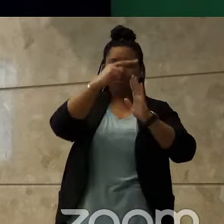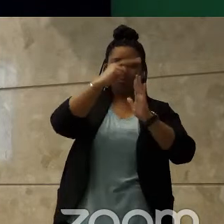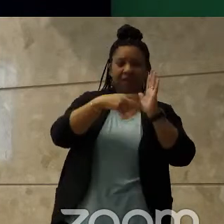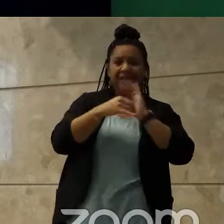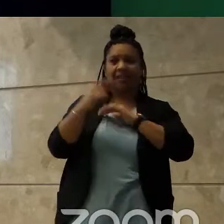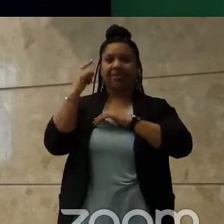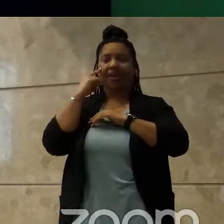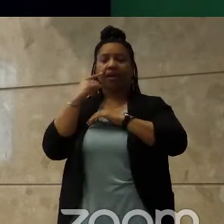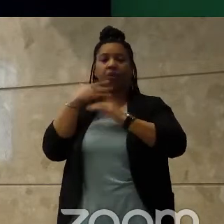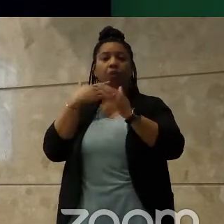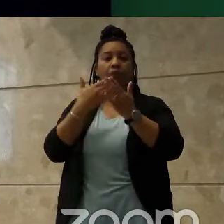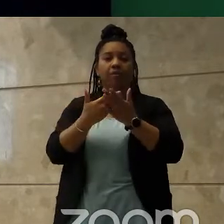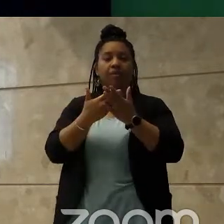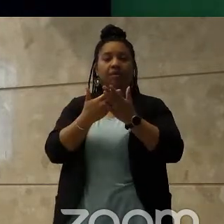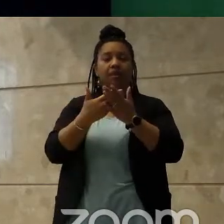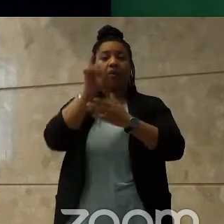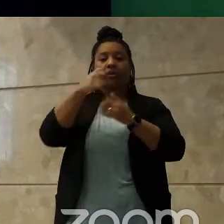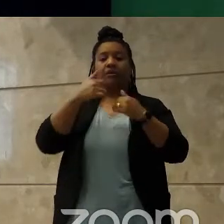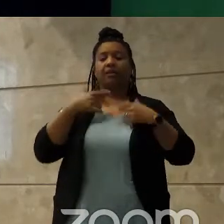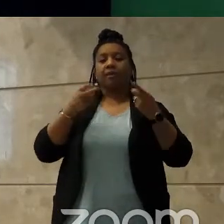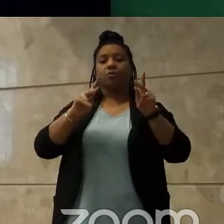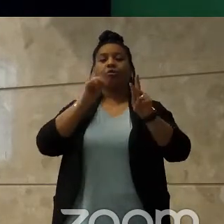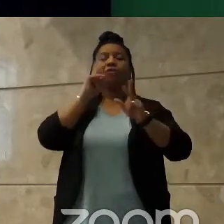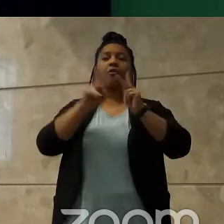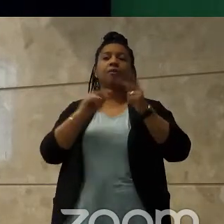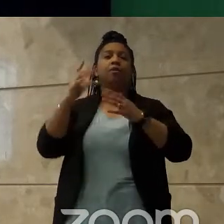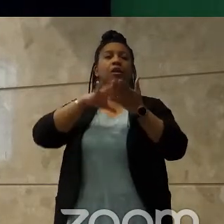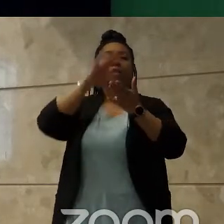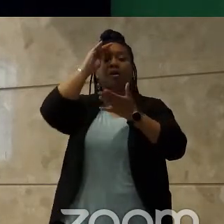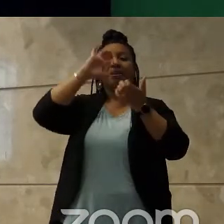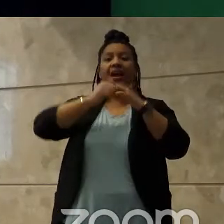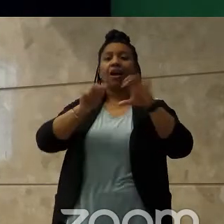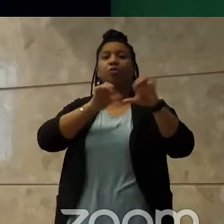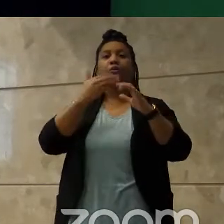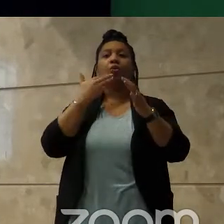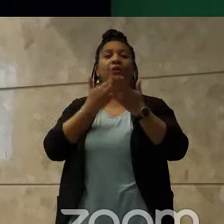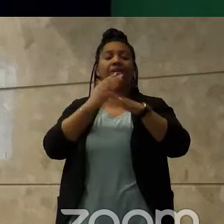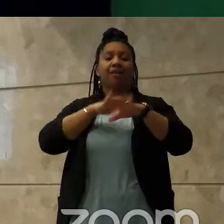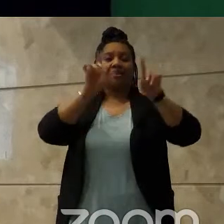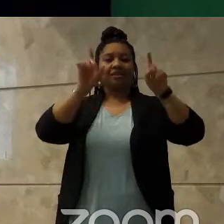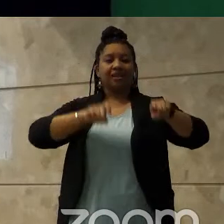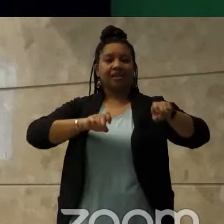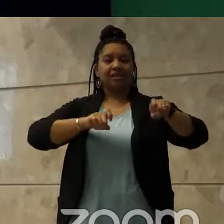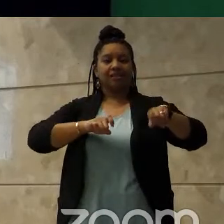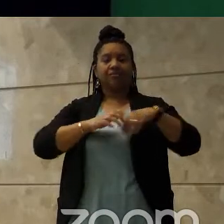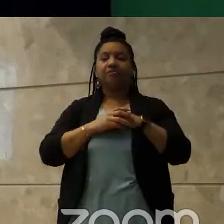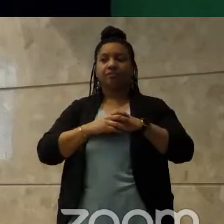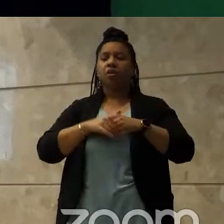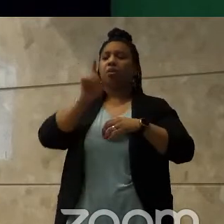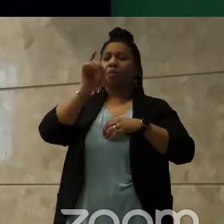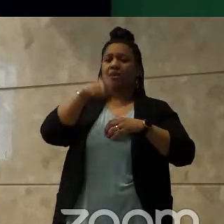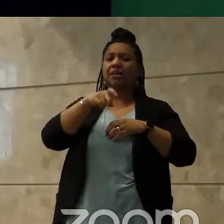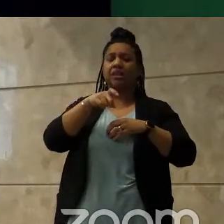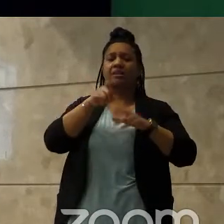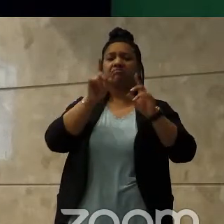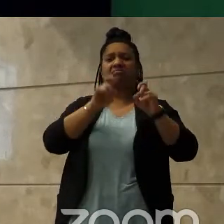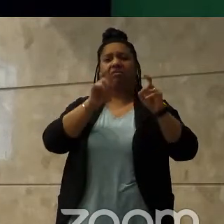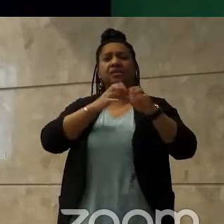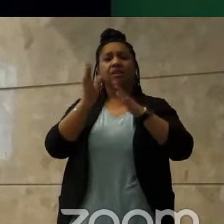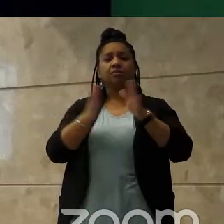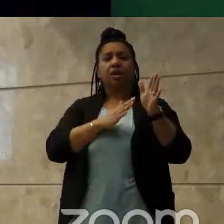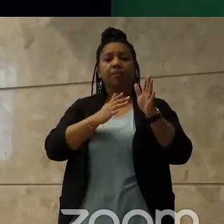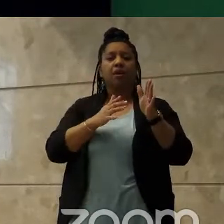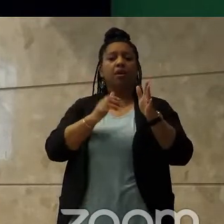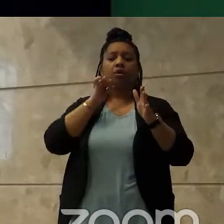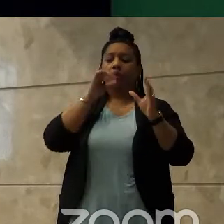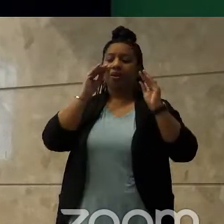we need opportunities for people to learn how to do well on those tests. We need the test preparation. And people say, oh, you're teaching to